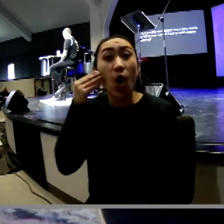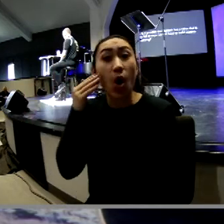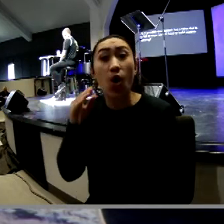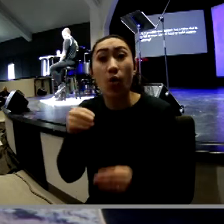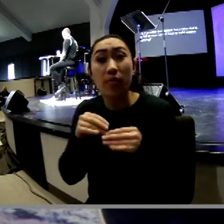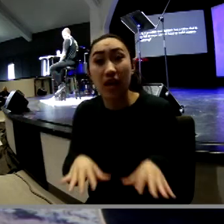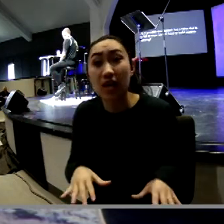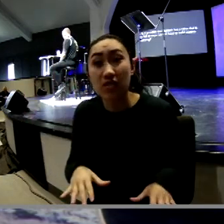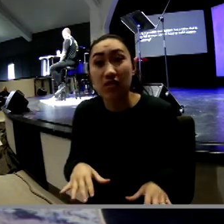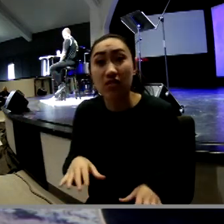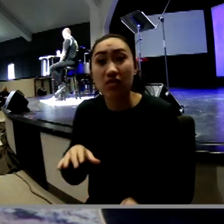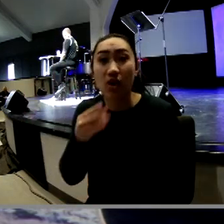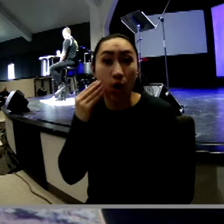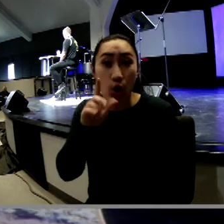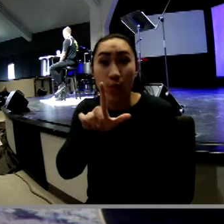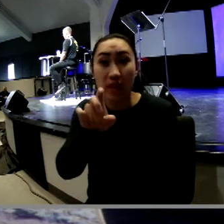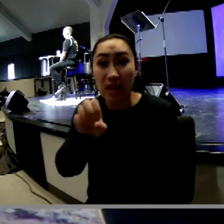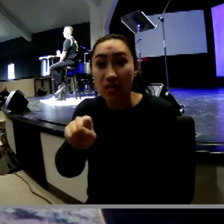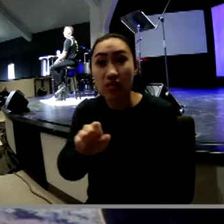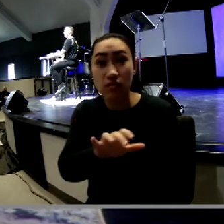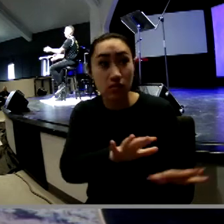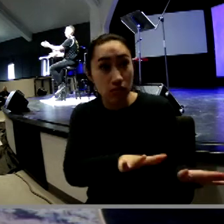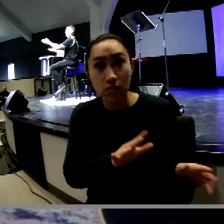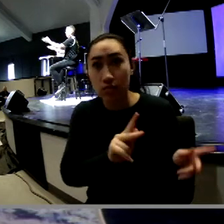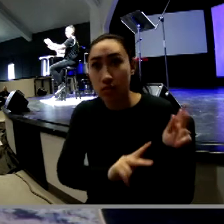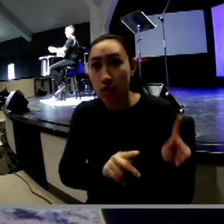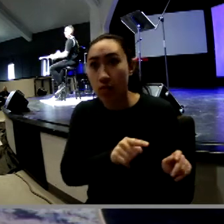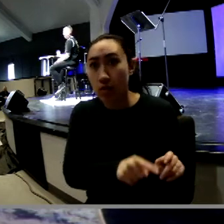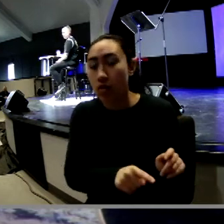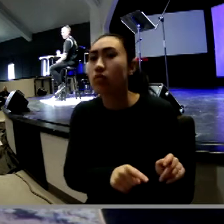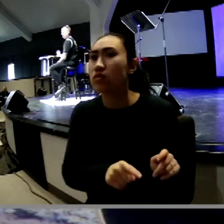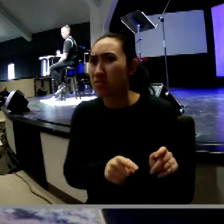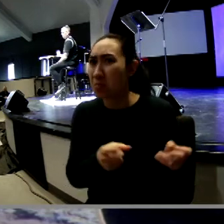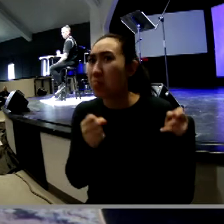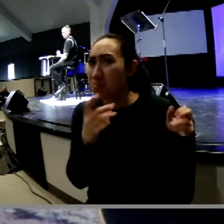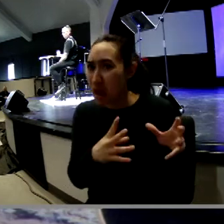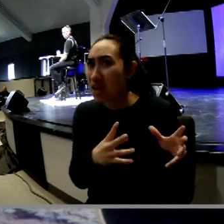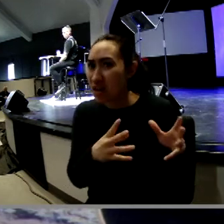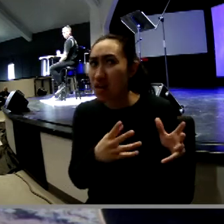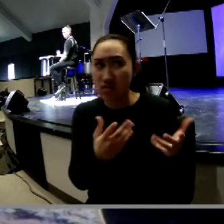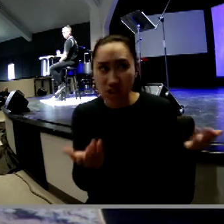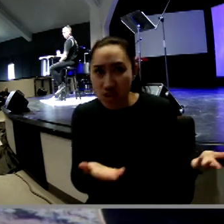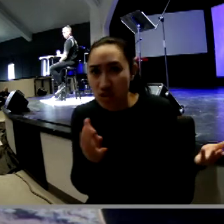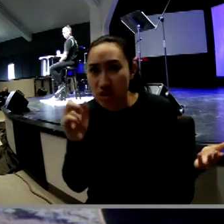them. What about the kids that we're trying to reach in a 20-block radius?